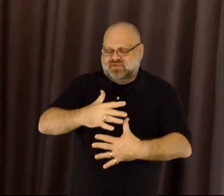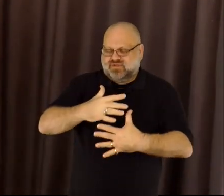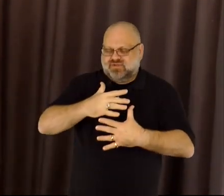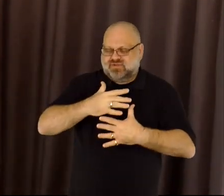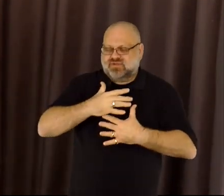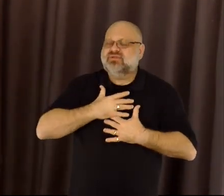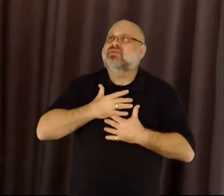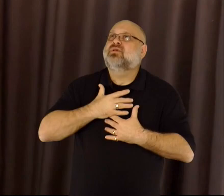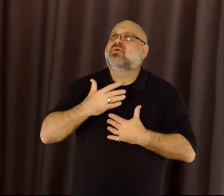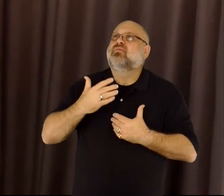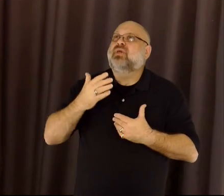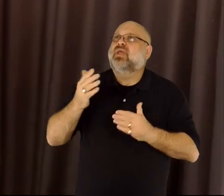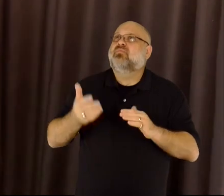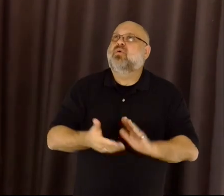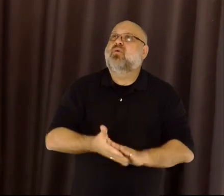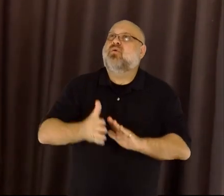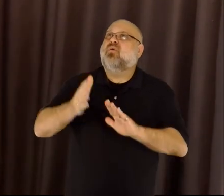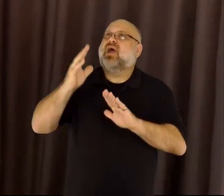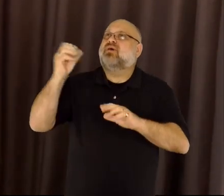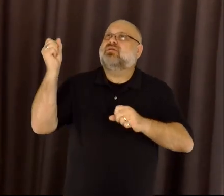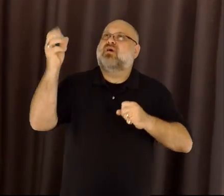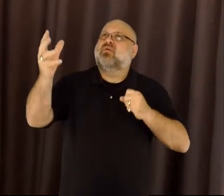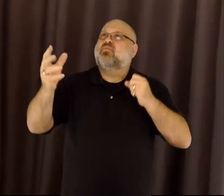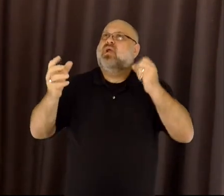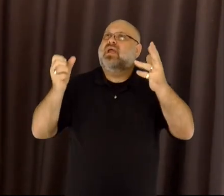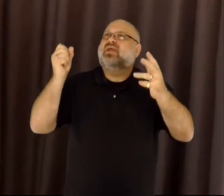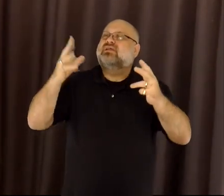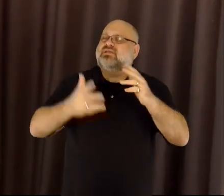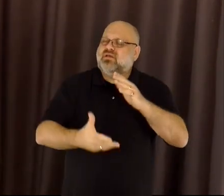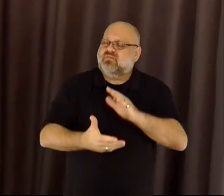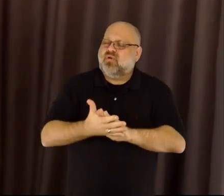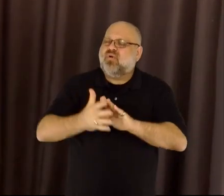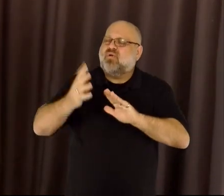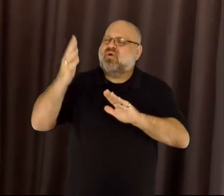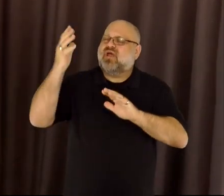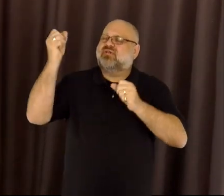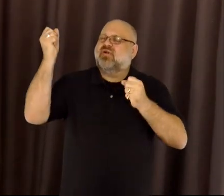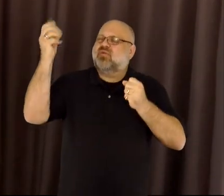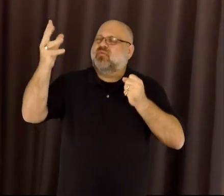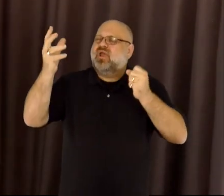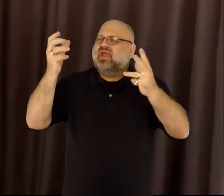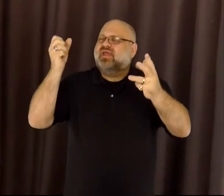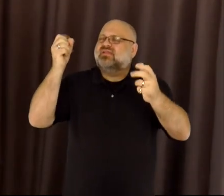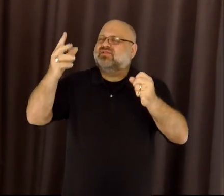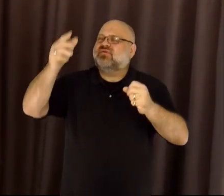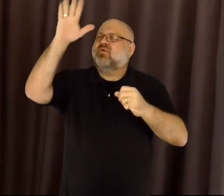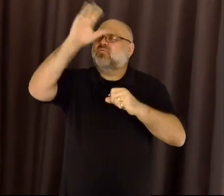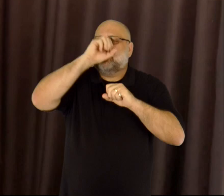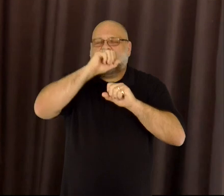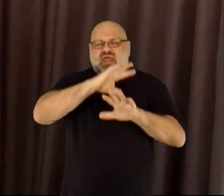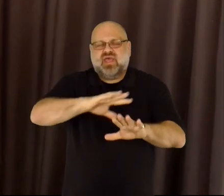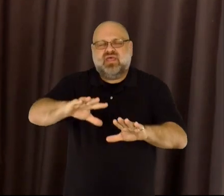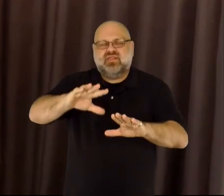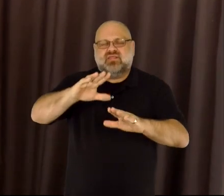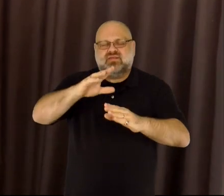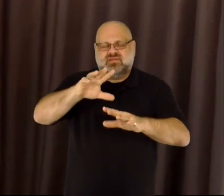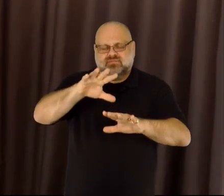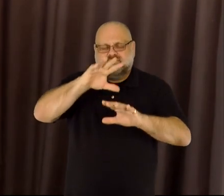lungs, so we pour out our praise. We pour out our praise. It's your